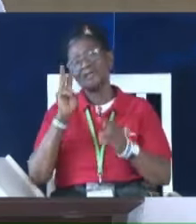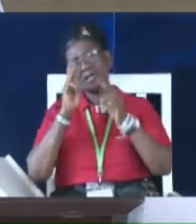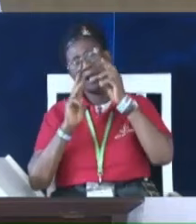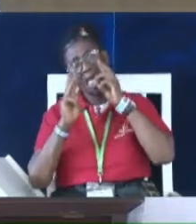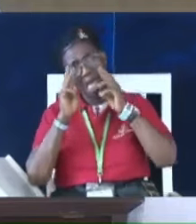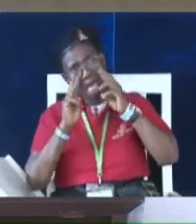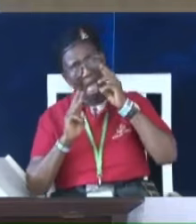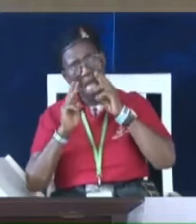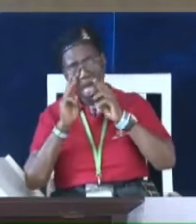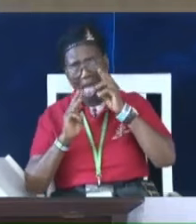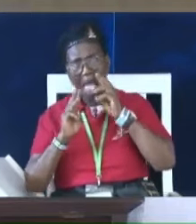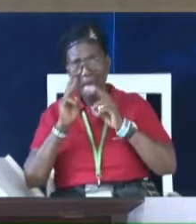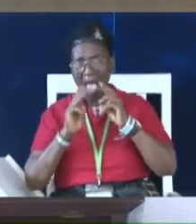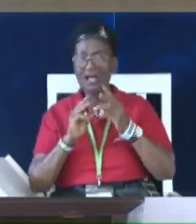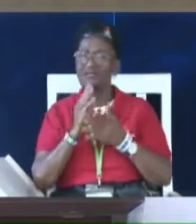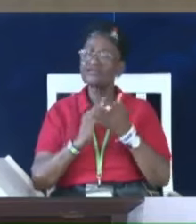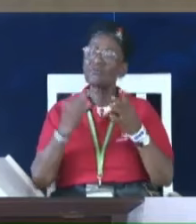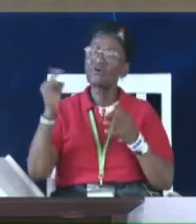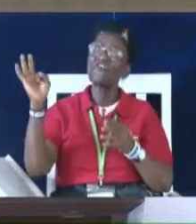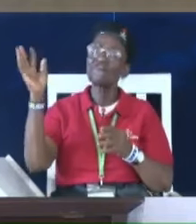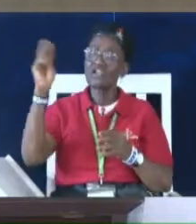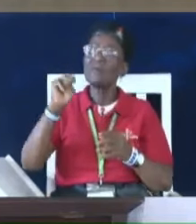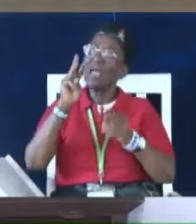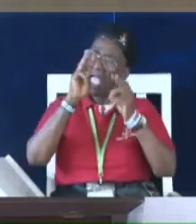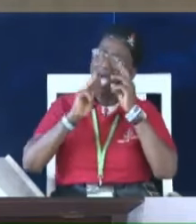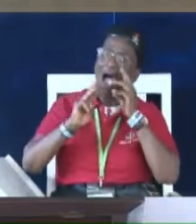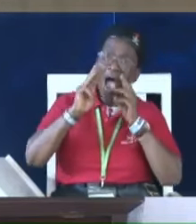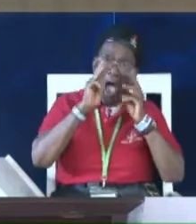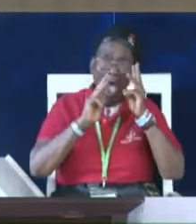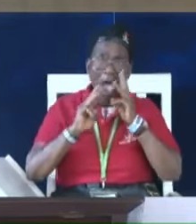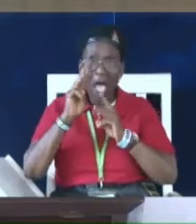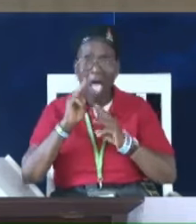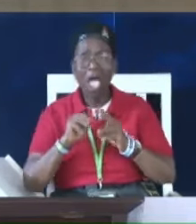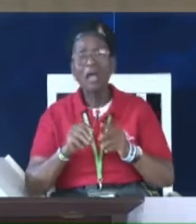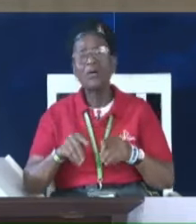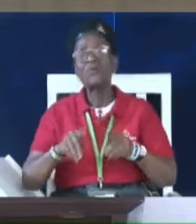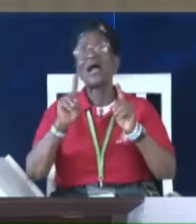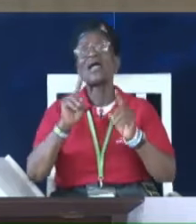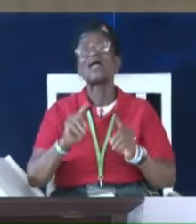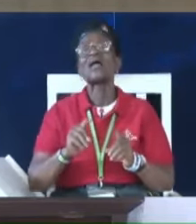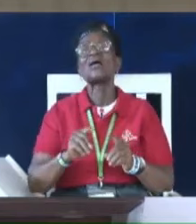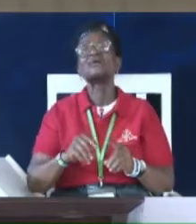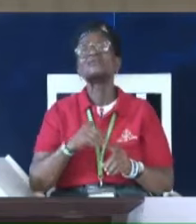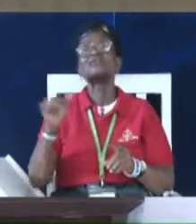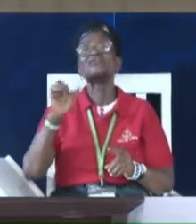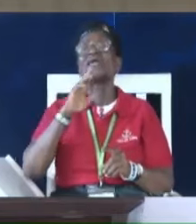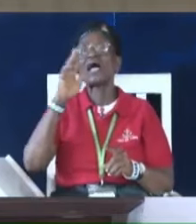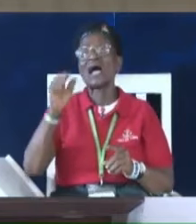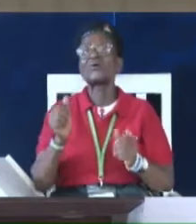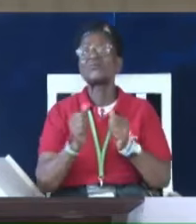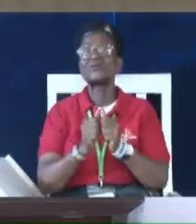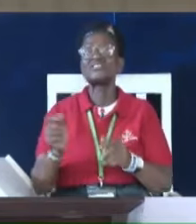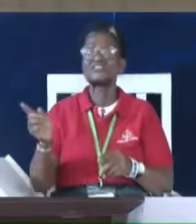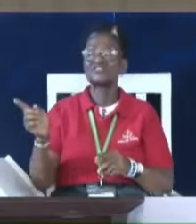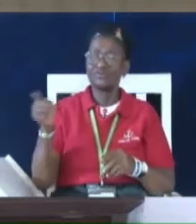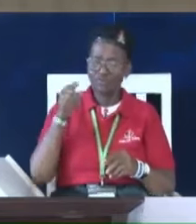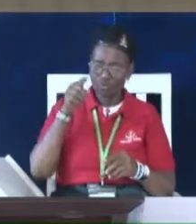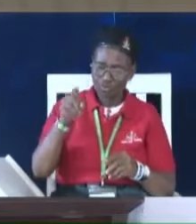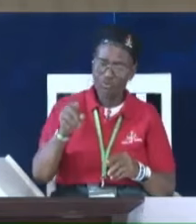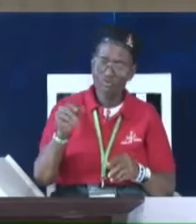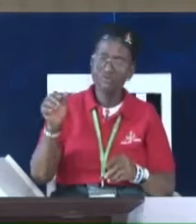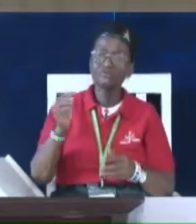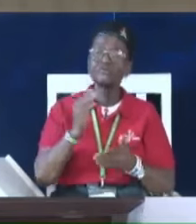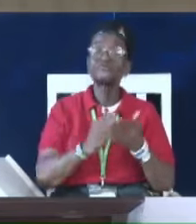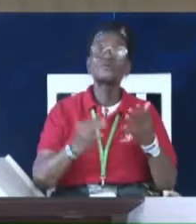And some of them will weep while they are with you. Some of them will even roll on the